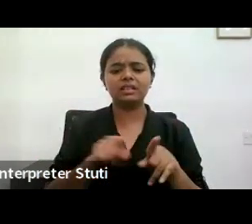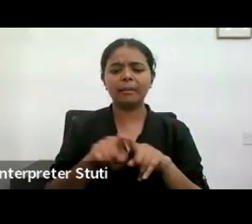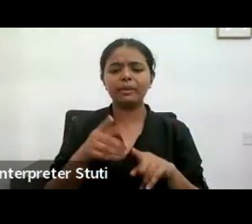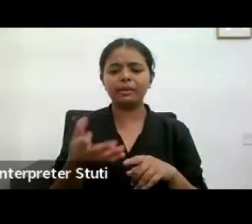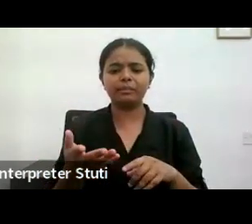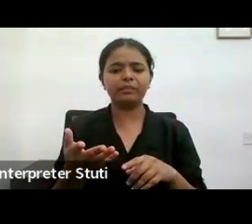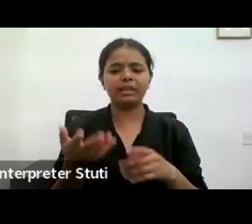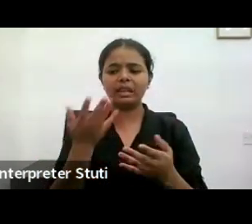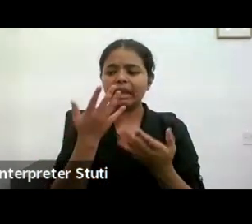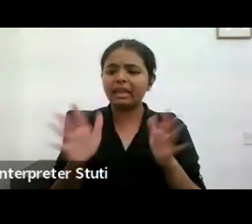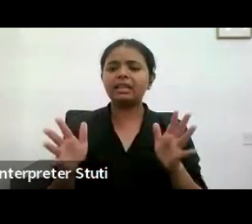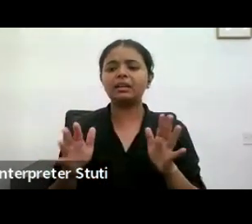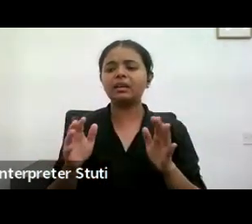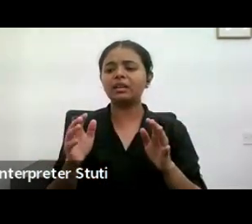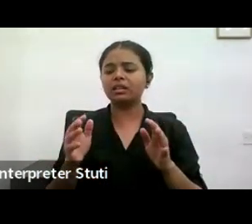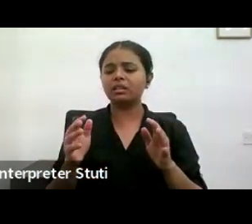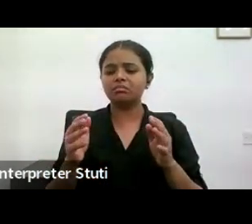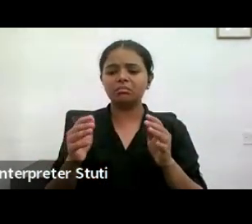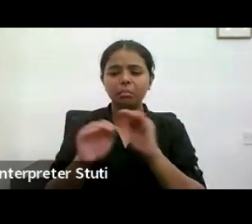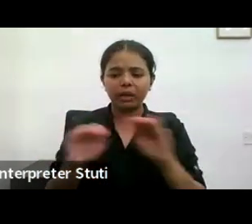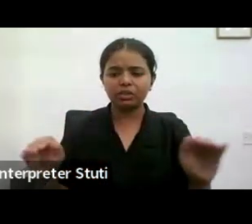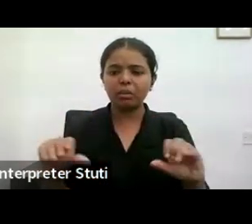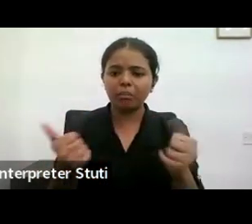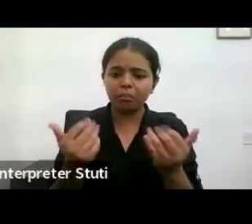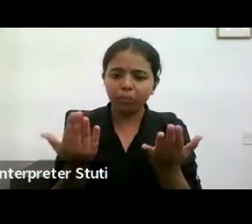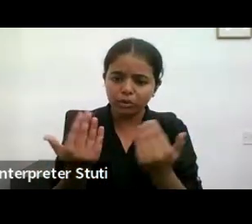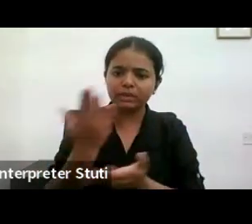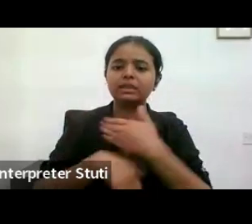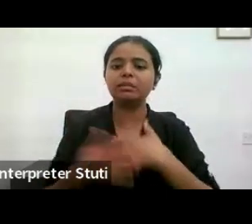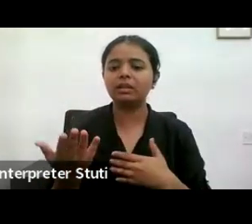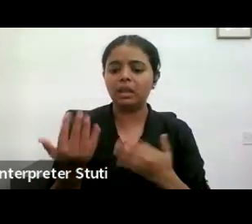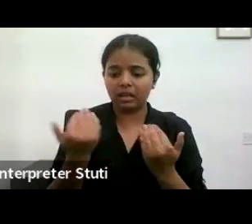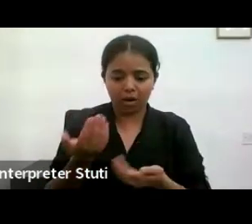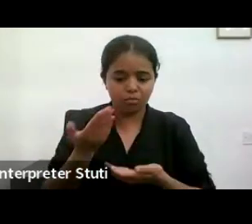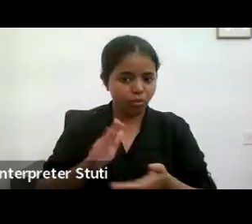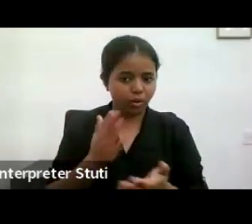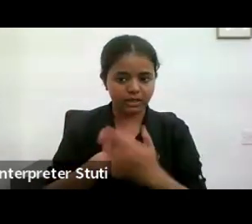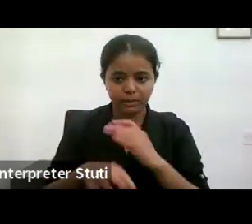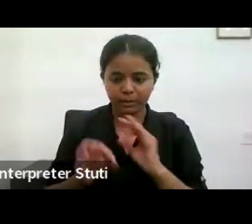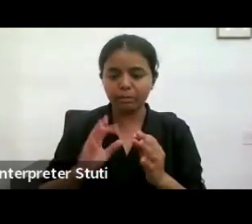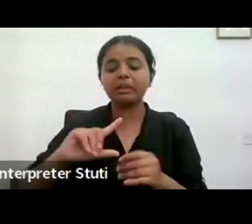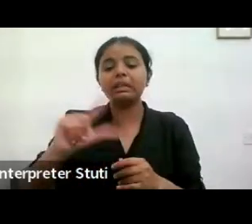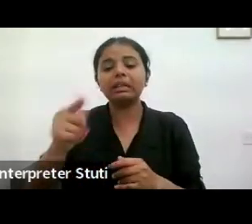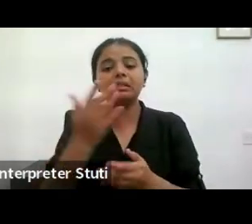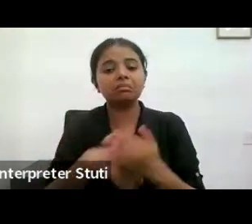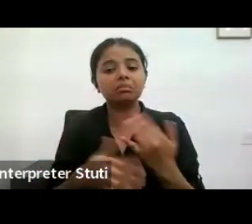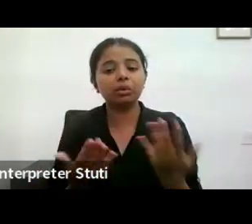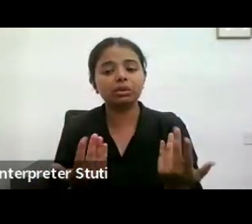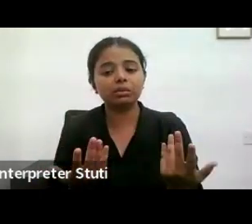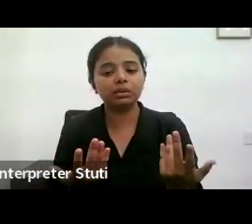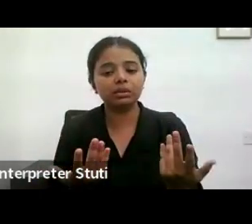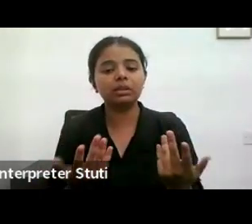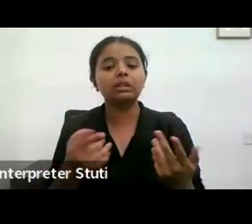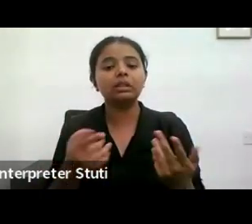with disabilities. Remember to earlier in our conversation today, the prevalence is